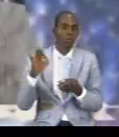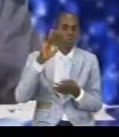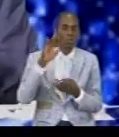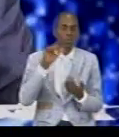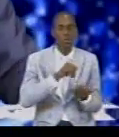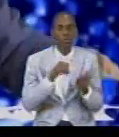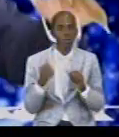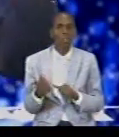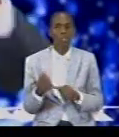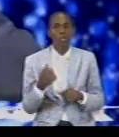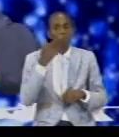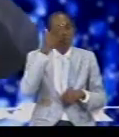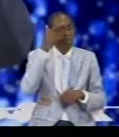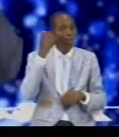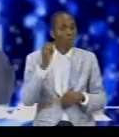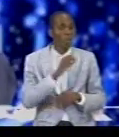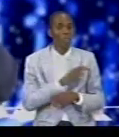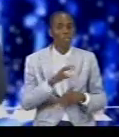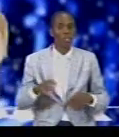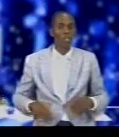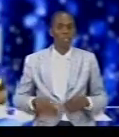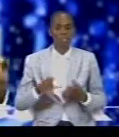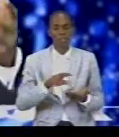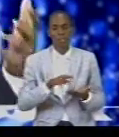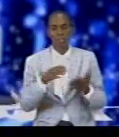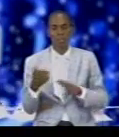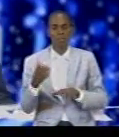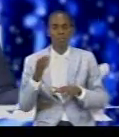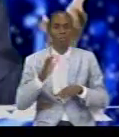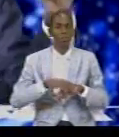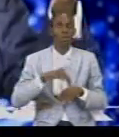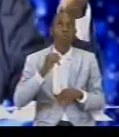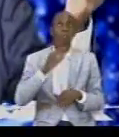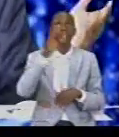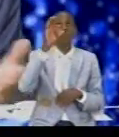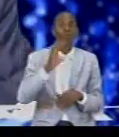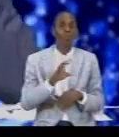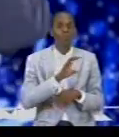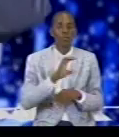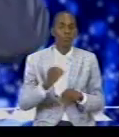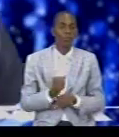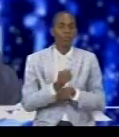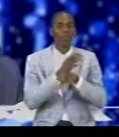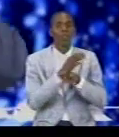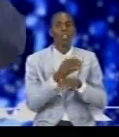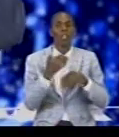name. Because of Christ's sacrificial death on the cross, he had put us